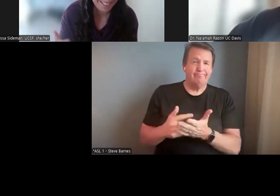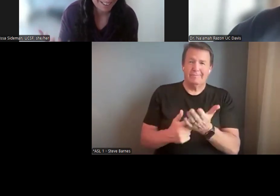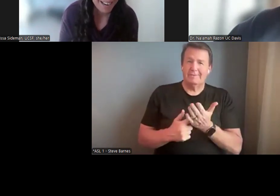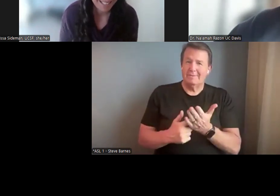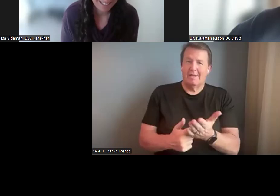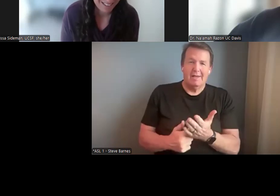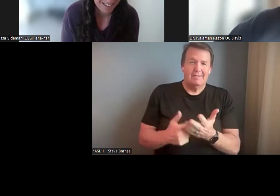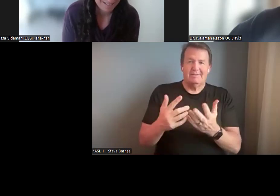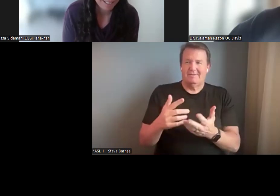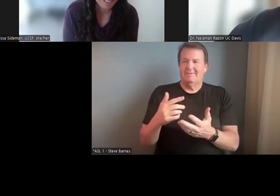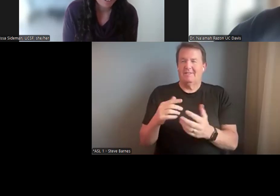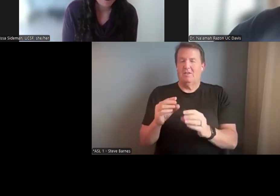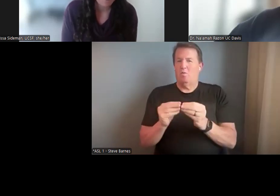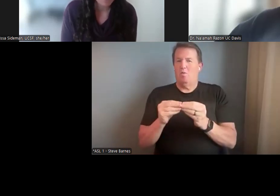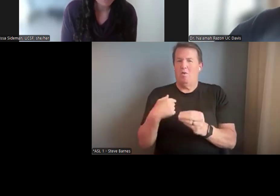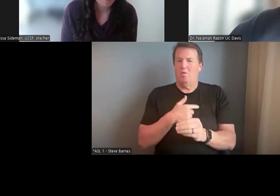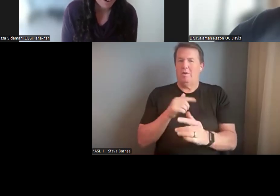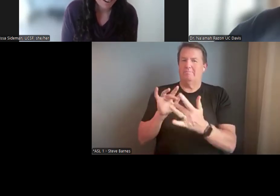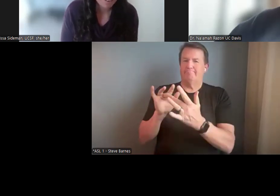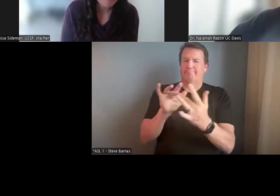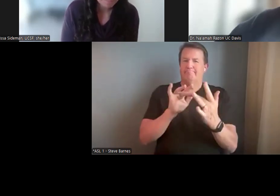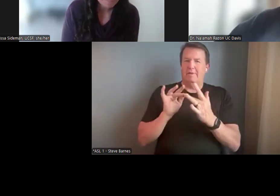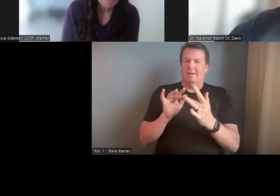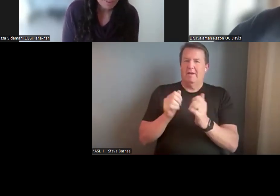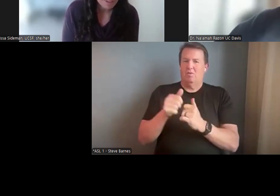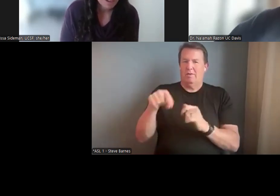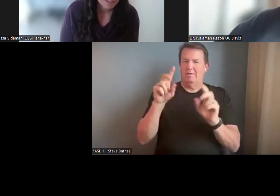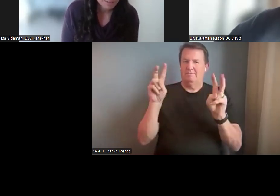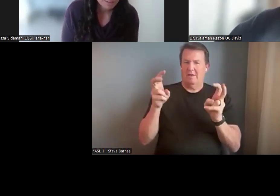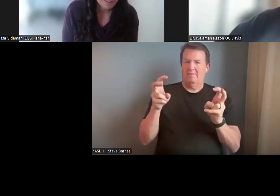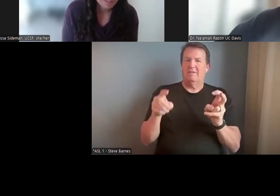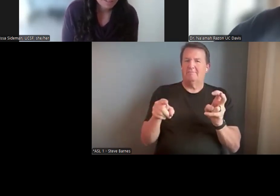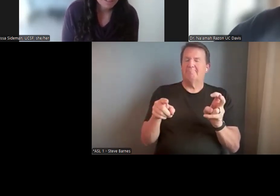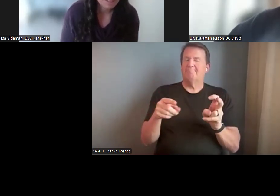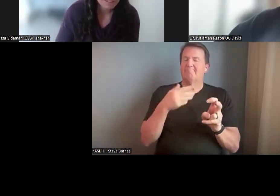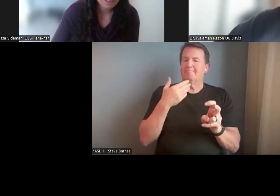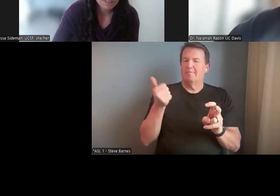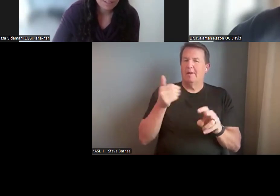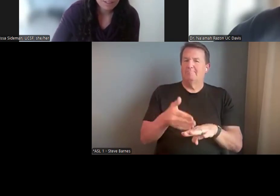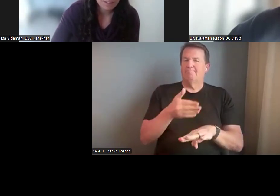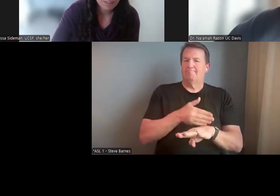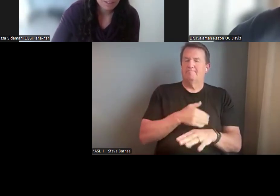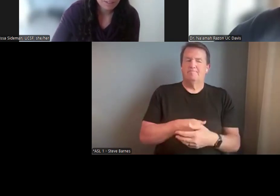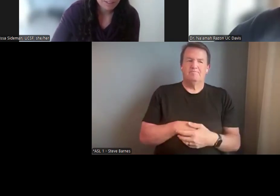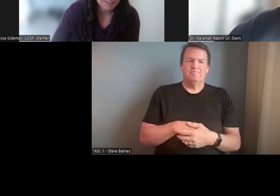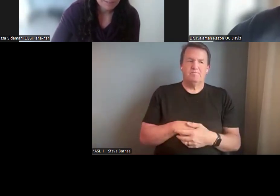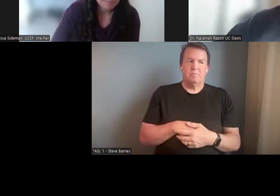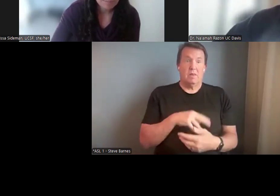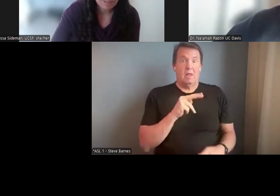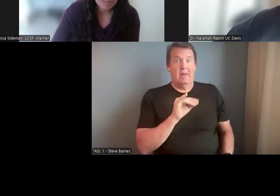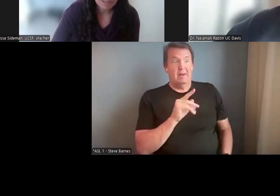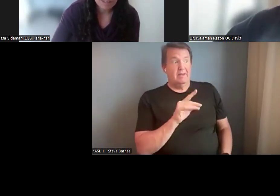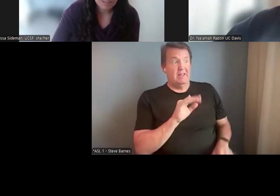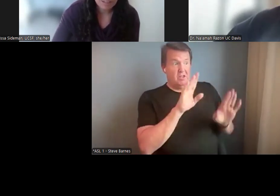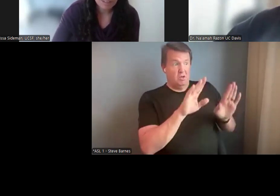can kind of connect and around this, the better. Great. Well, Nikki, it's so great to hear from you and look forward